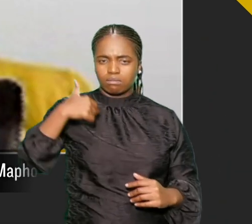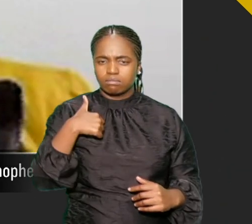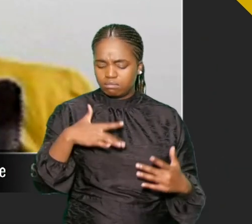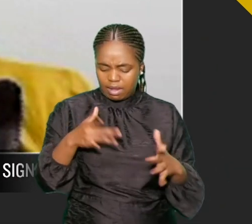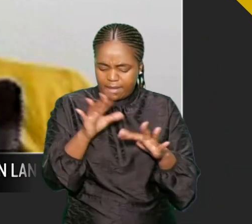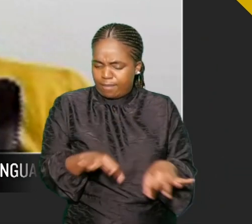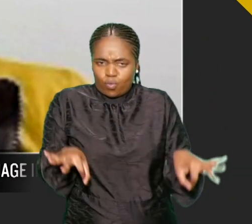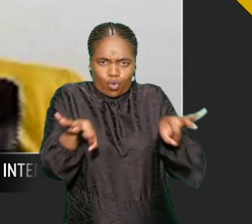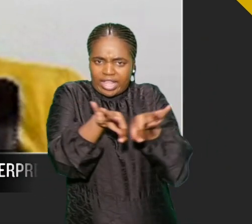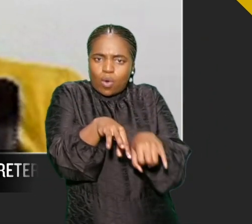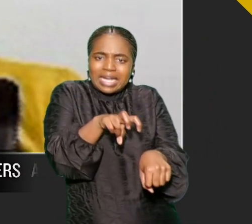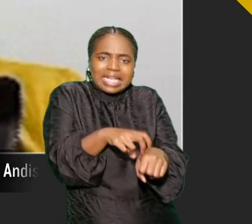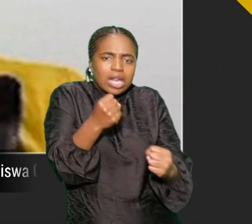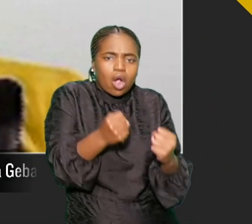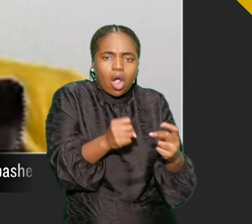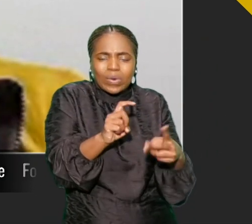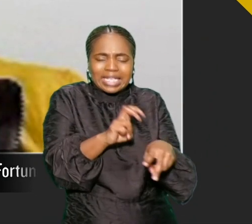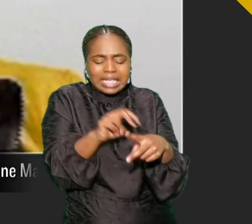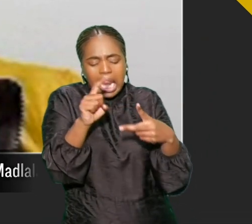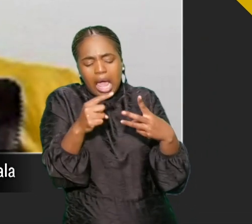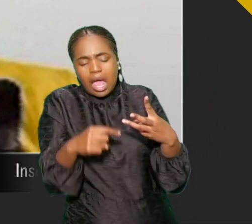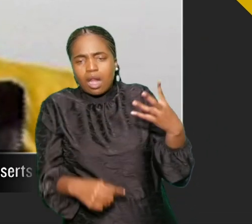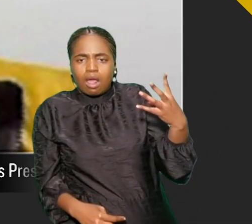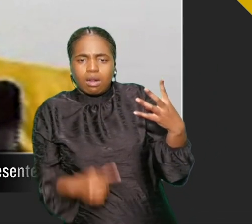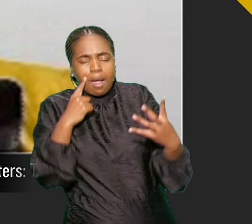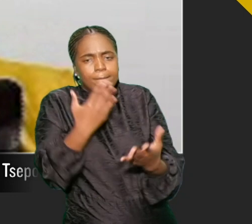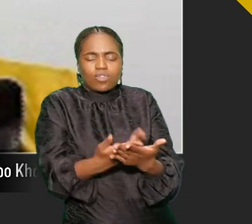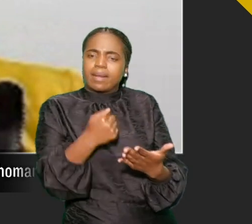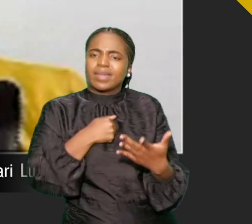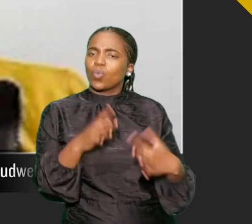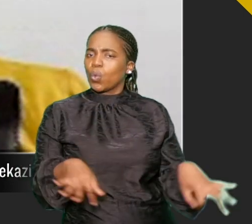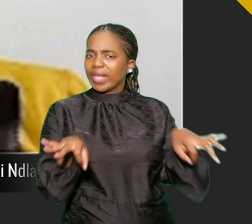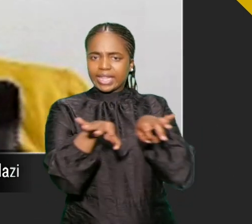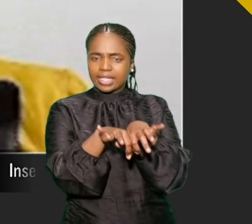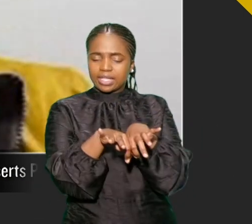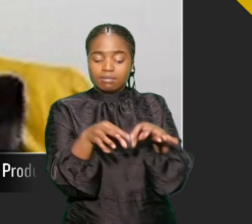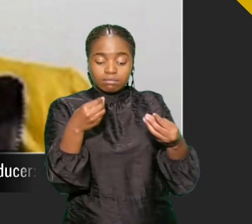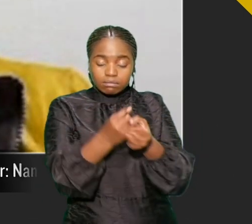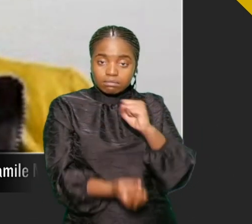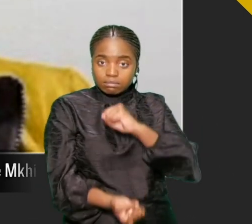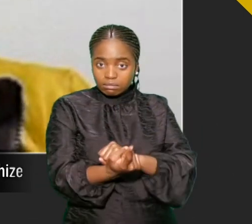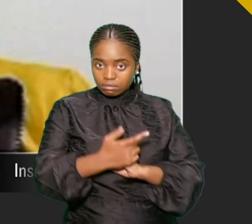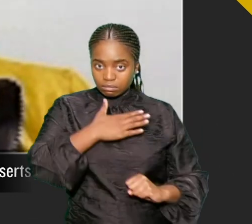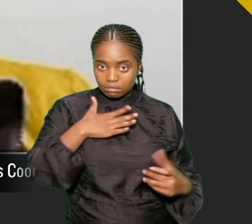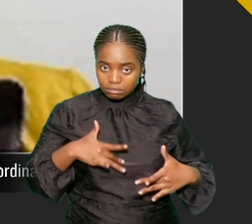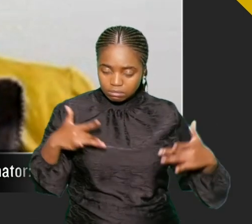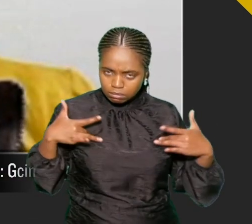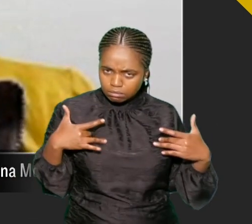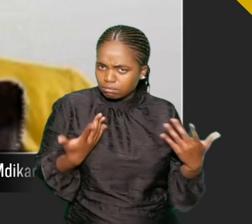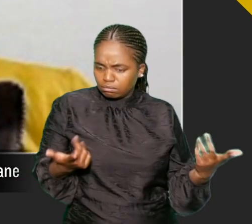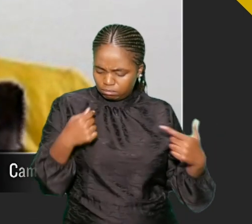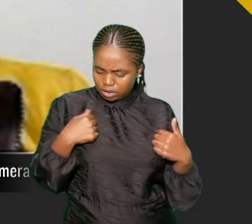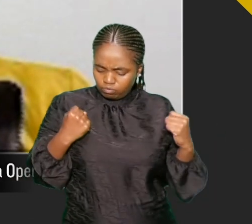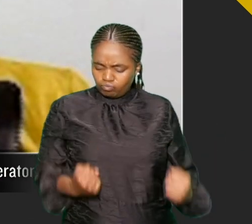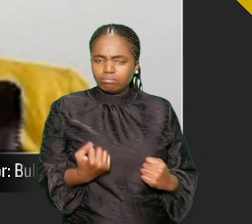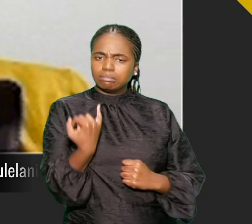worthy by just being the person that you are, then you realize, well, even when a crisis happens to you, it's something to you, but it's not